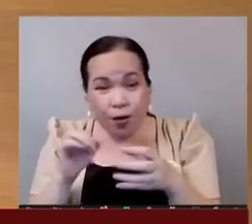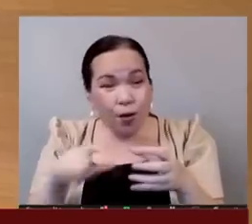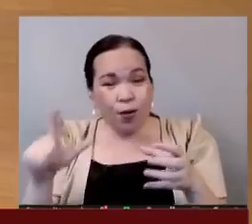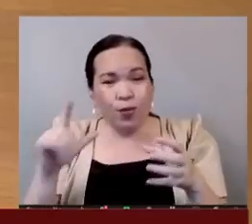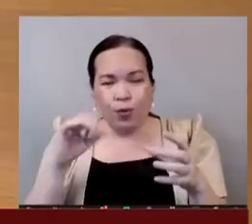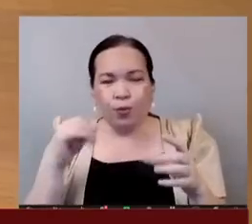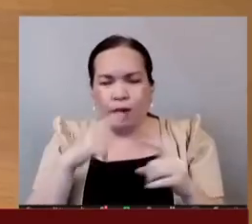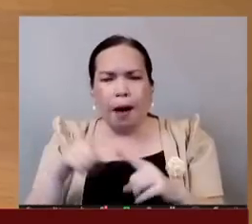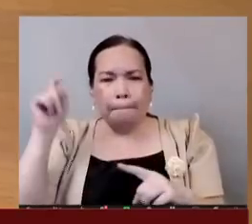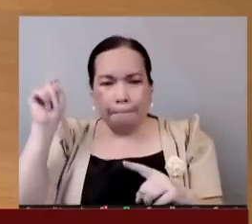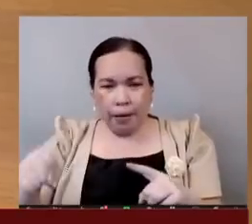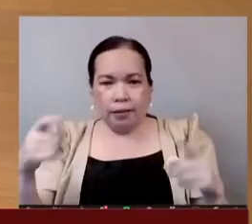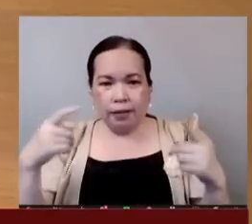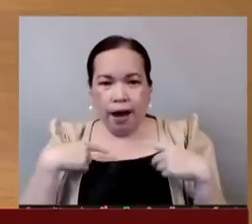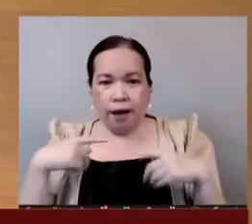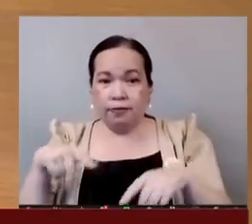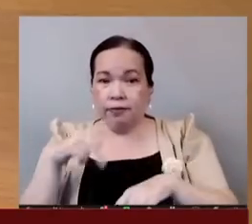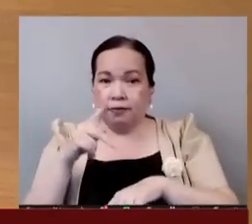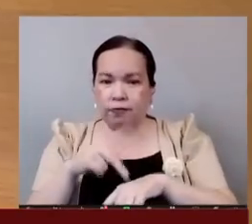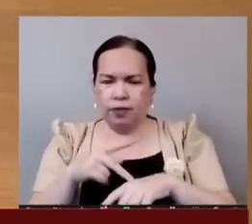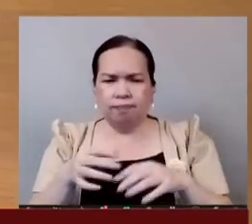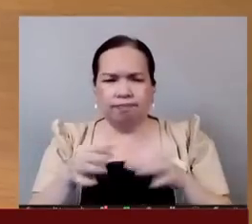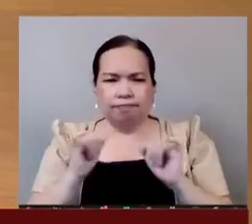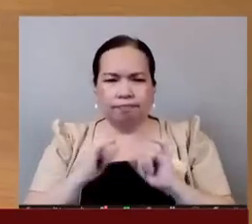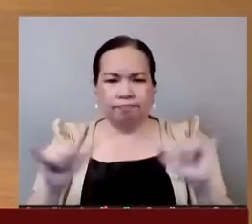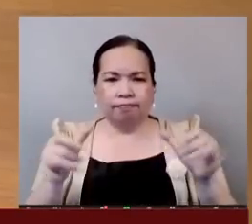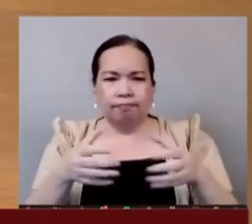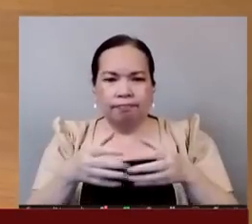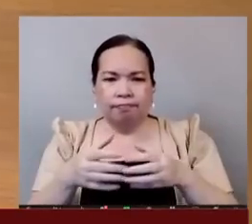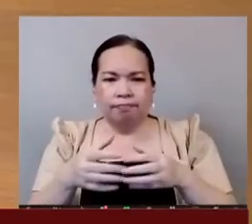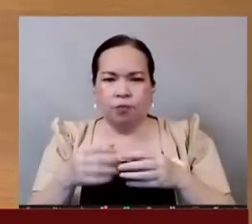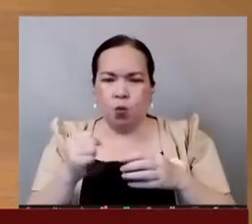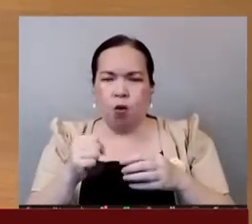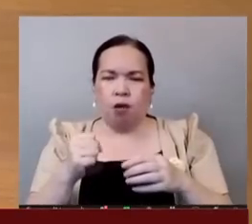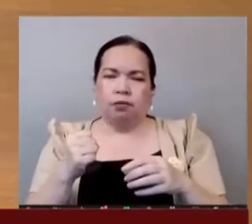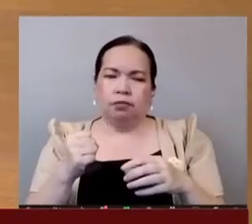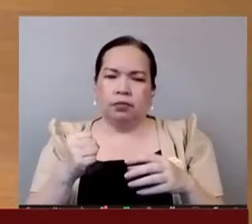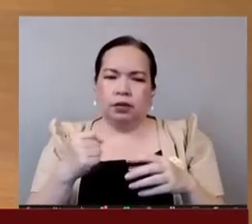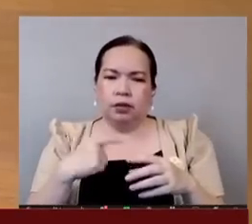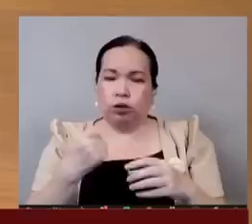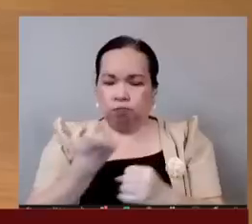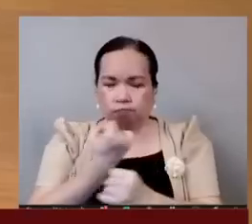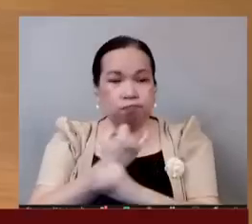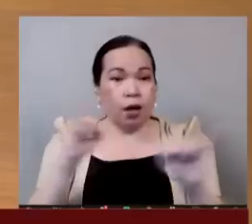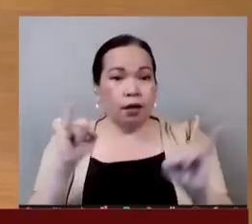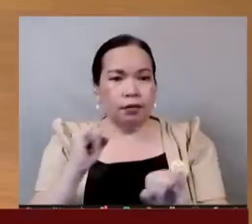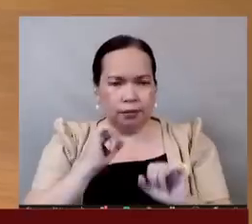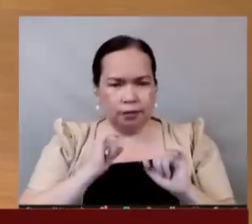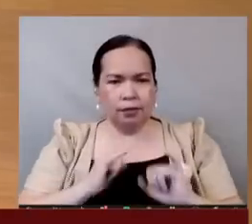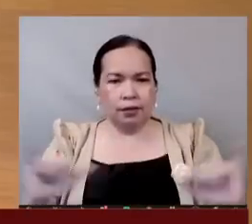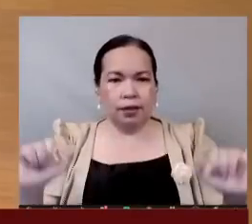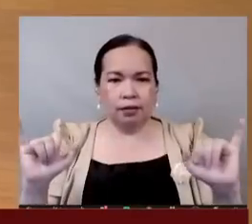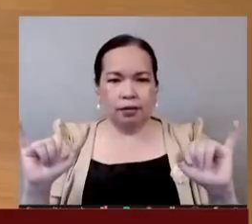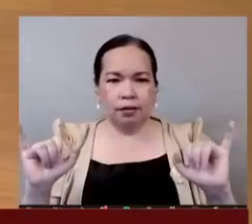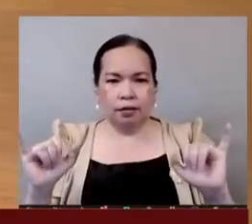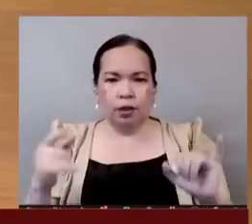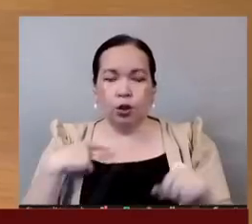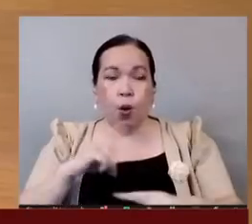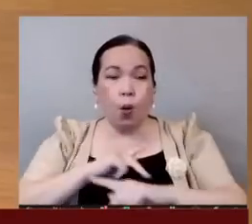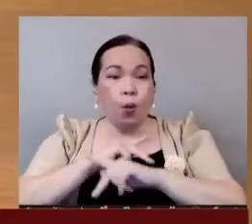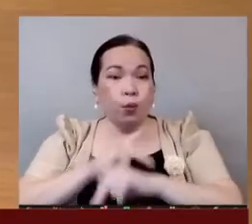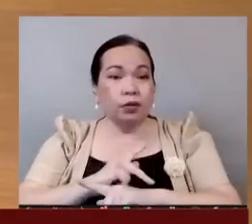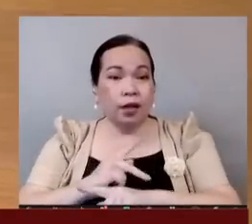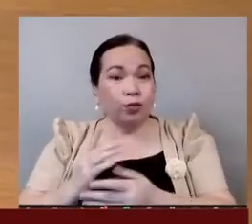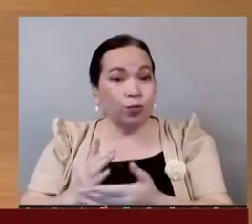imperative that our nation remains intact and inviolable, our sovereignty preserved. We will protect our sovereign rights